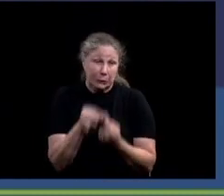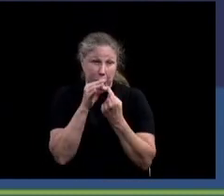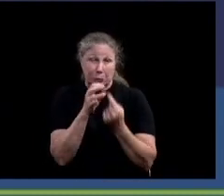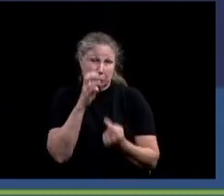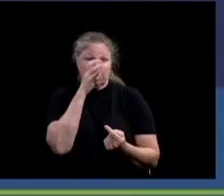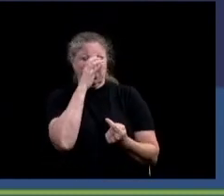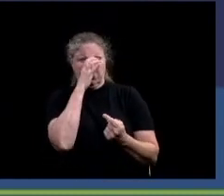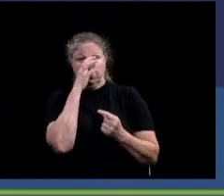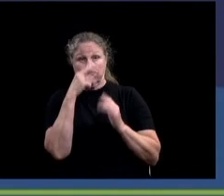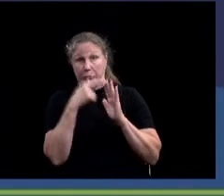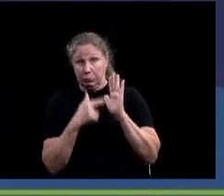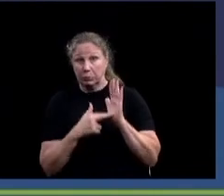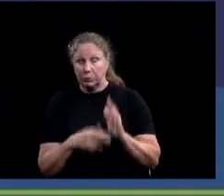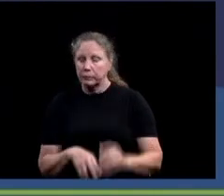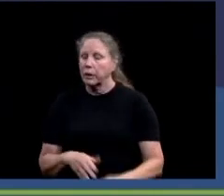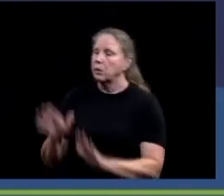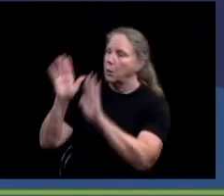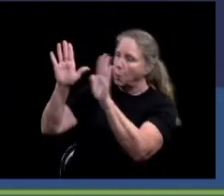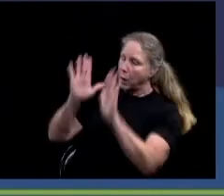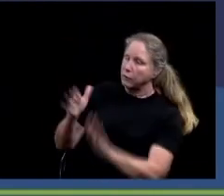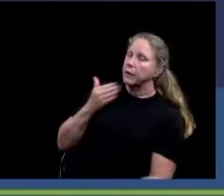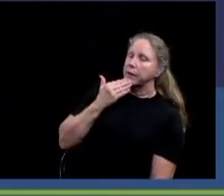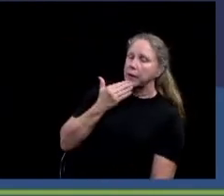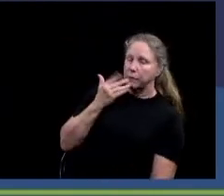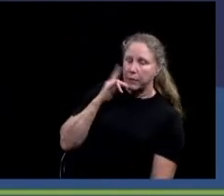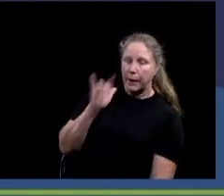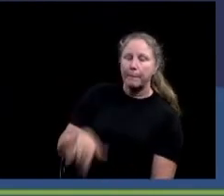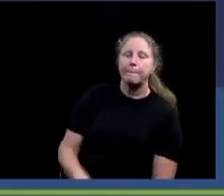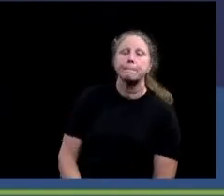that for me, sir. Thank you. Yes, sir.